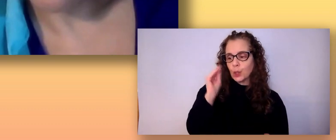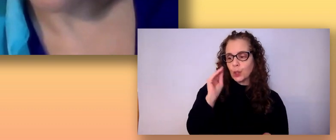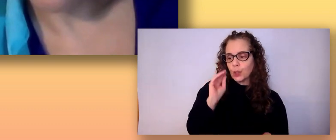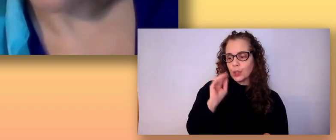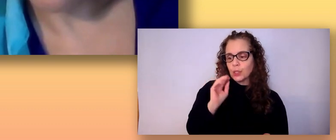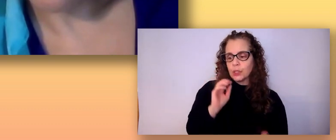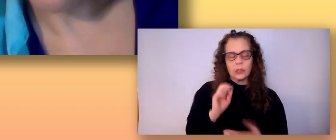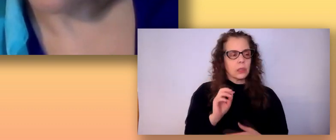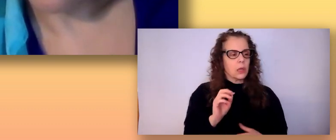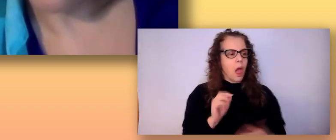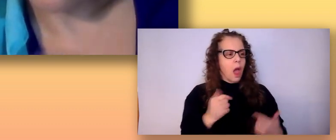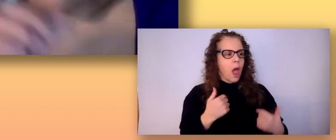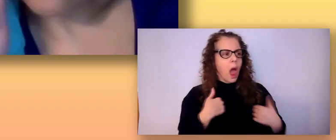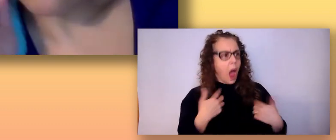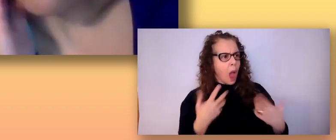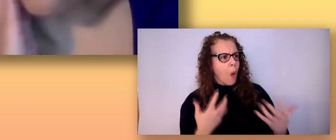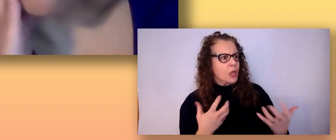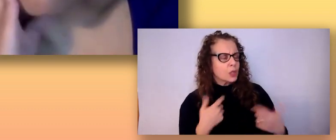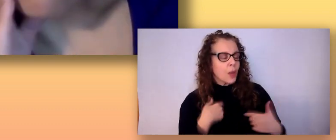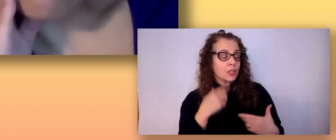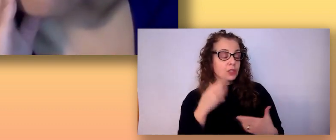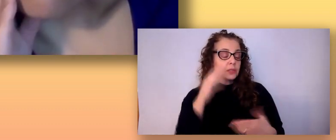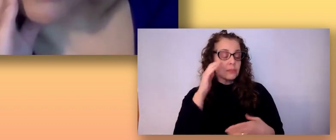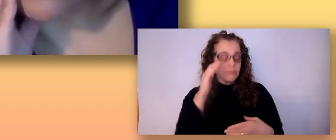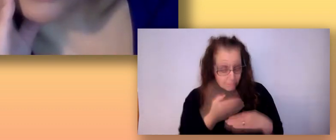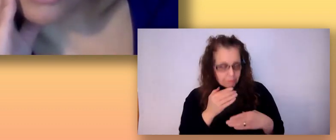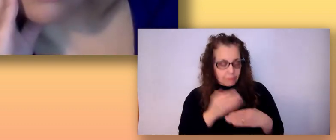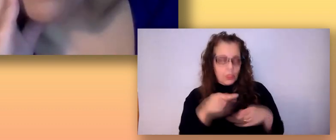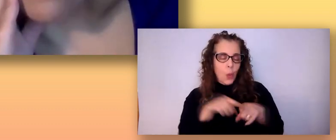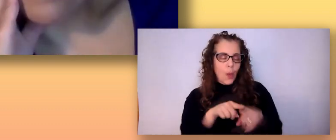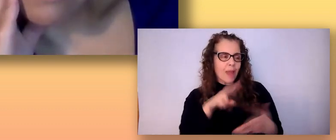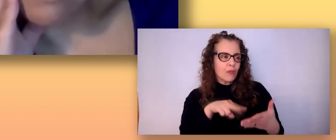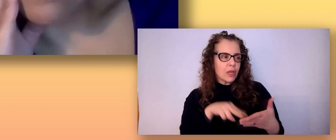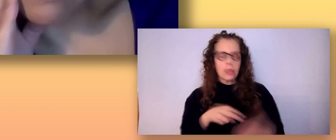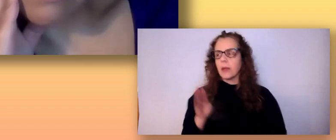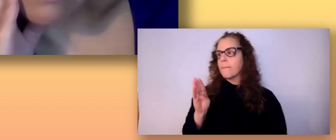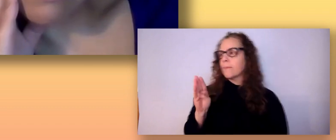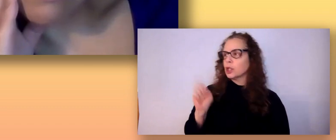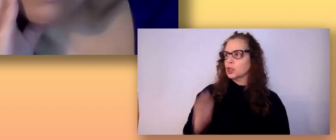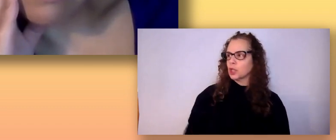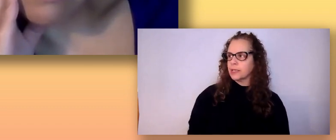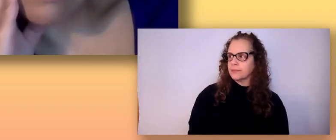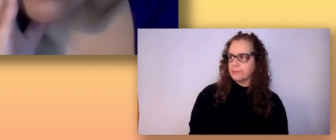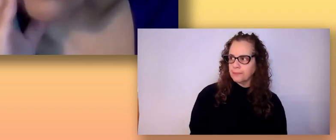It's not that I don't want to. I just fall asleep reading. Bullshit.